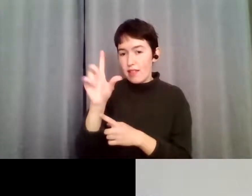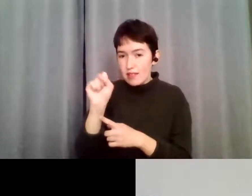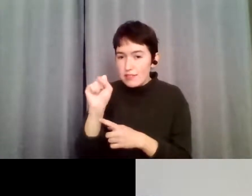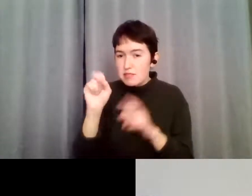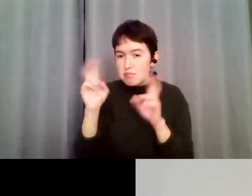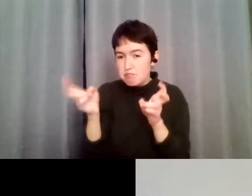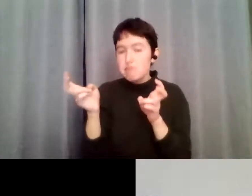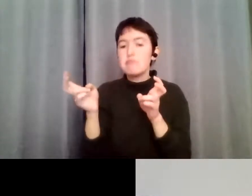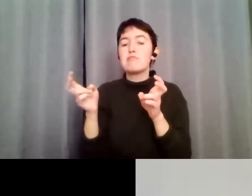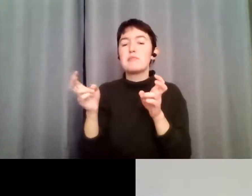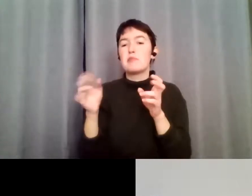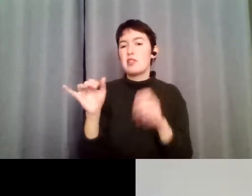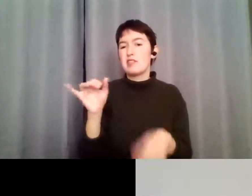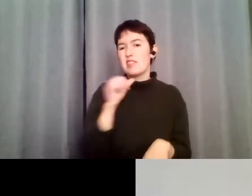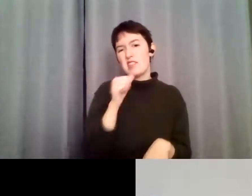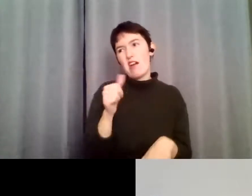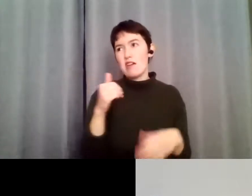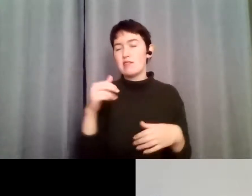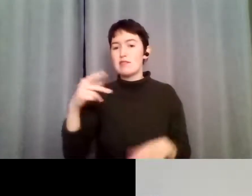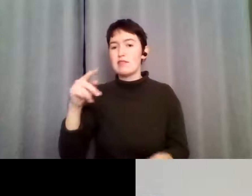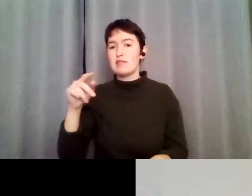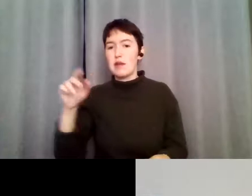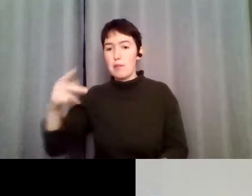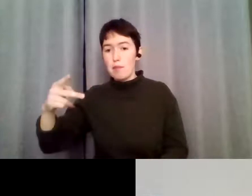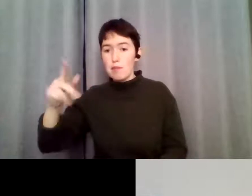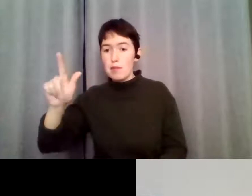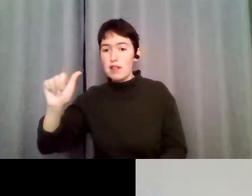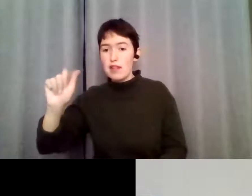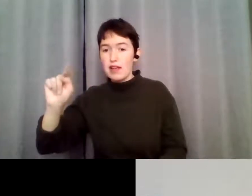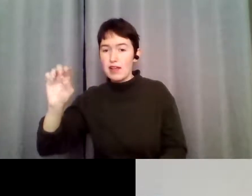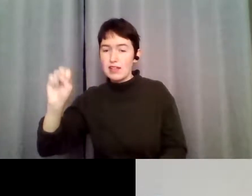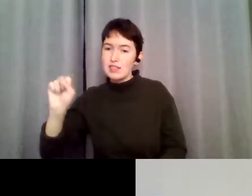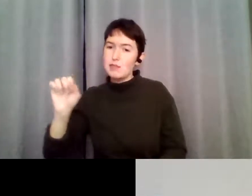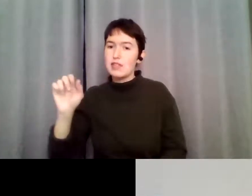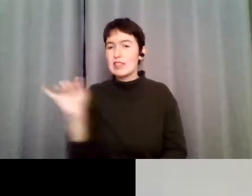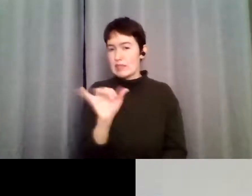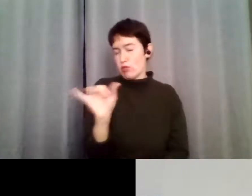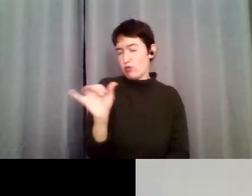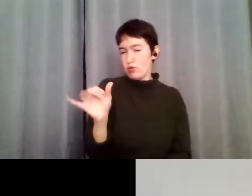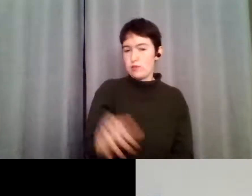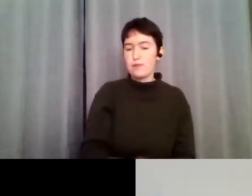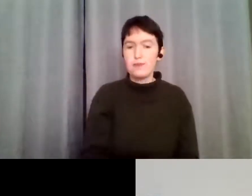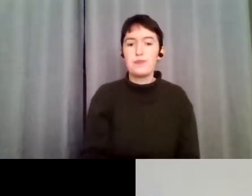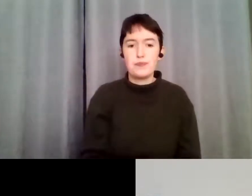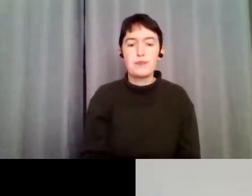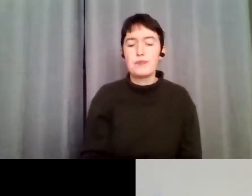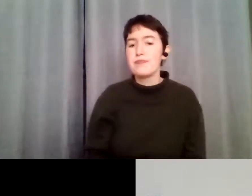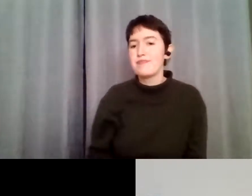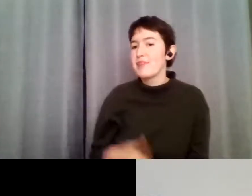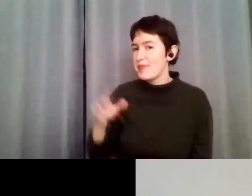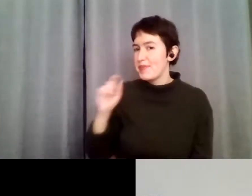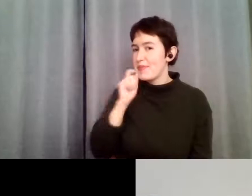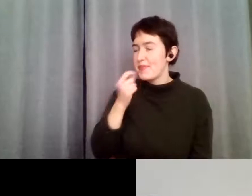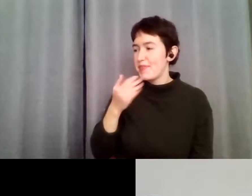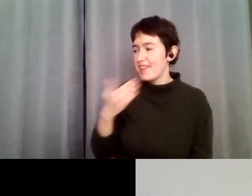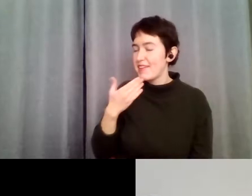have tectonic features and what you might call tectonic activity. Very cool, thank you. Our next question, I'm